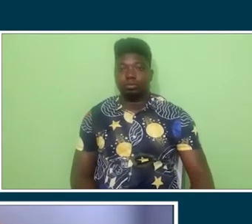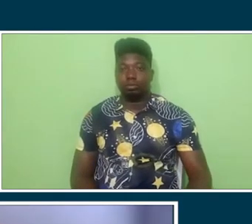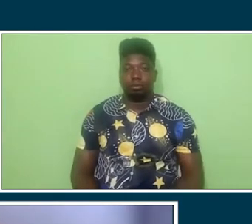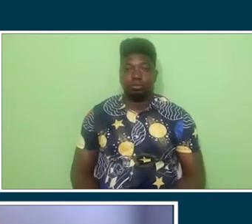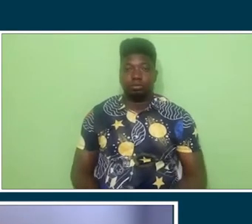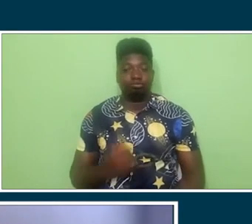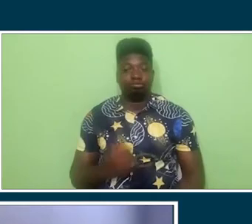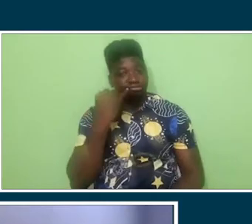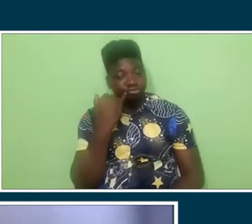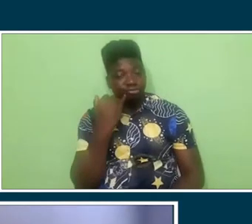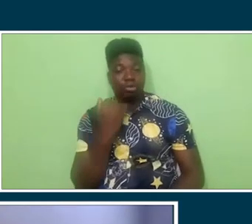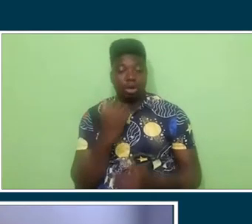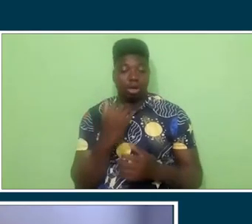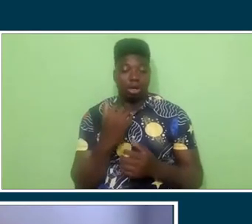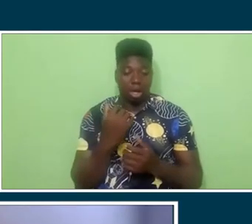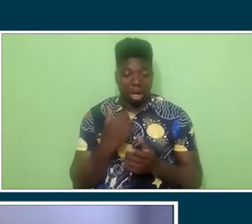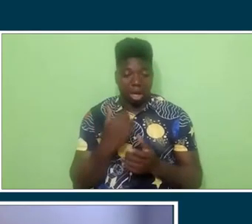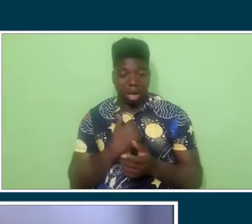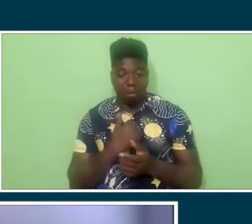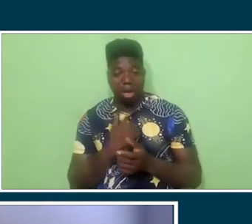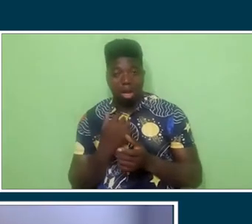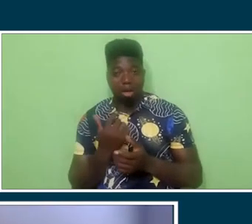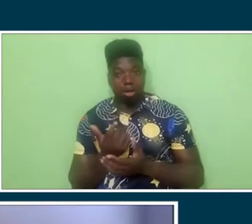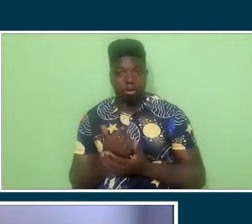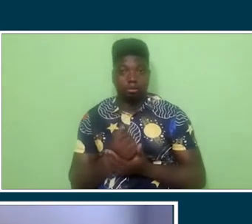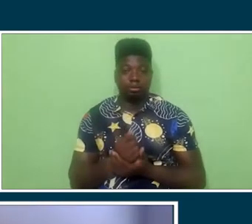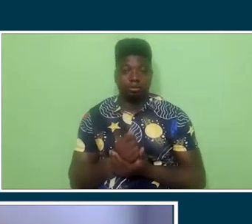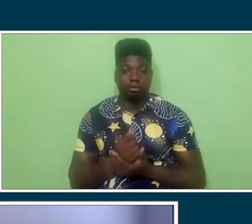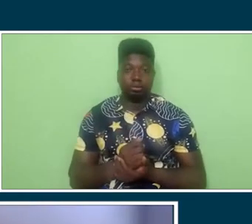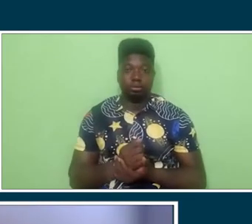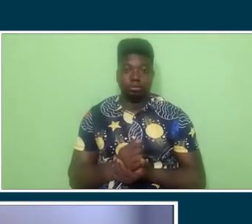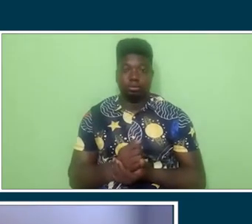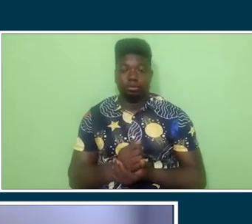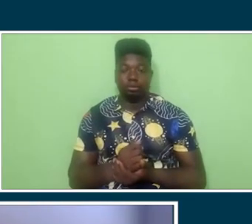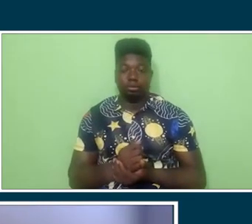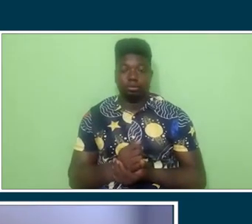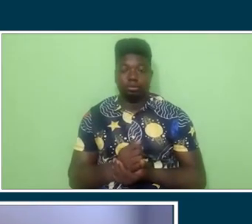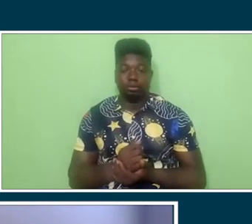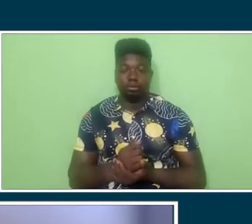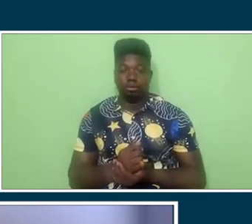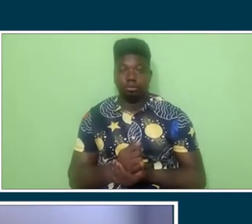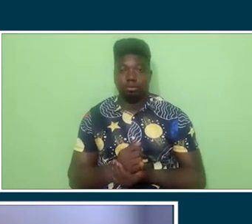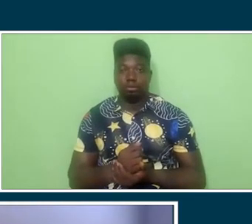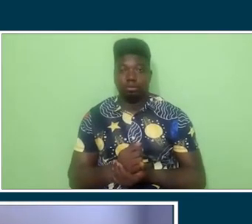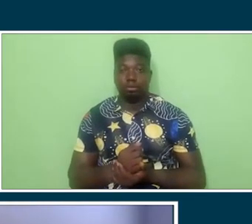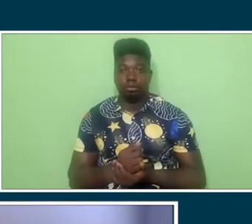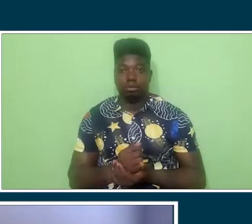harsh and hurtful and counterproductive to the